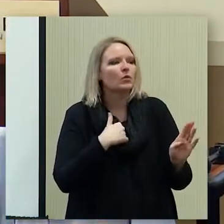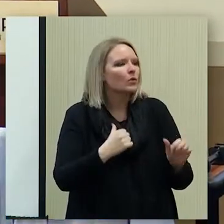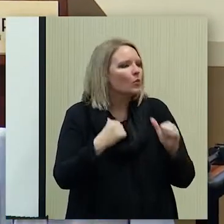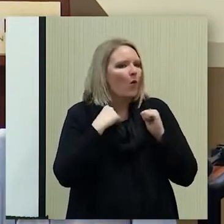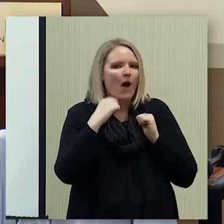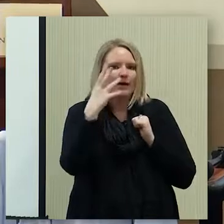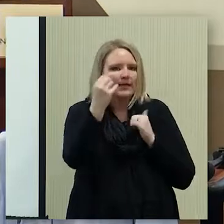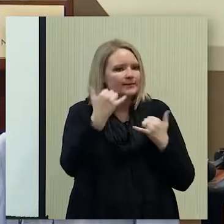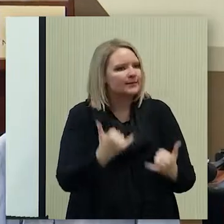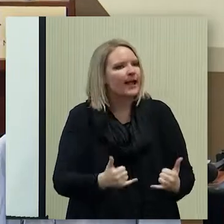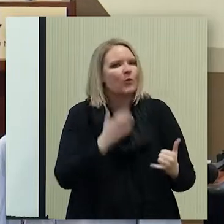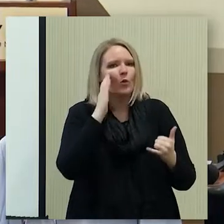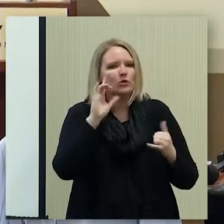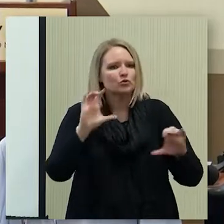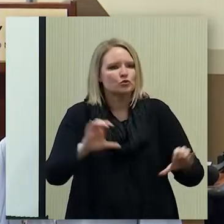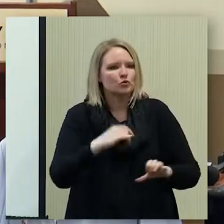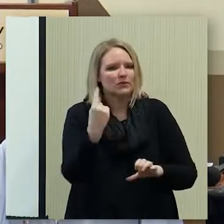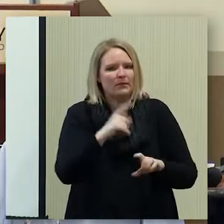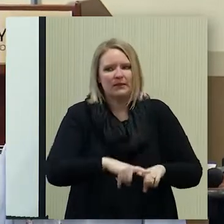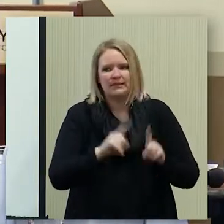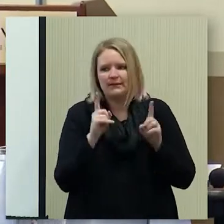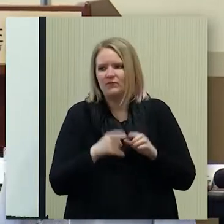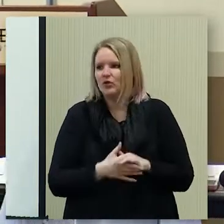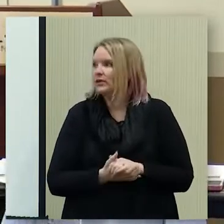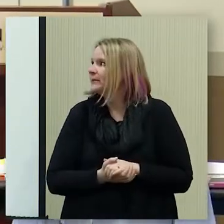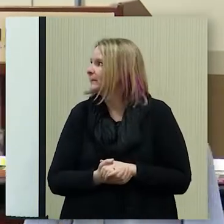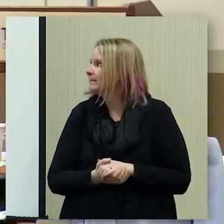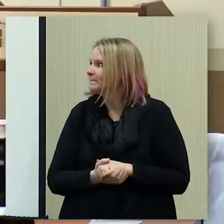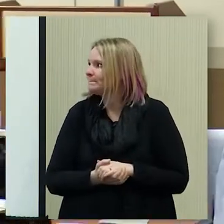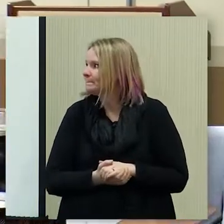We're going to do a different activity.